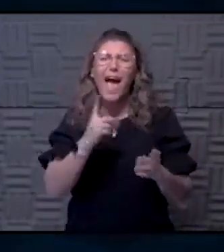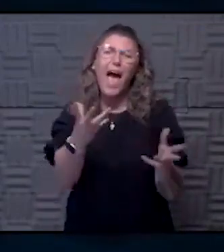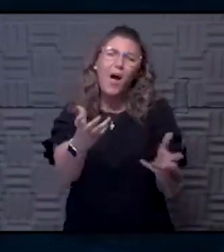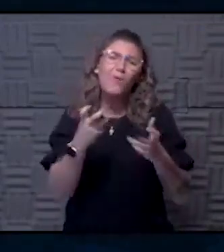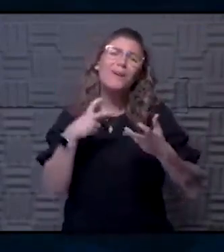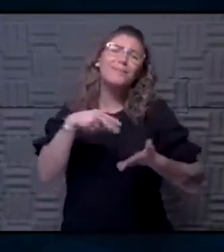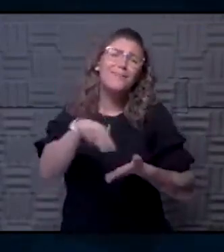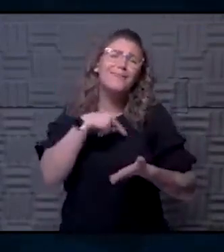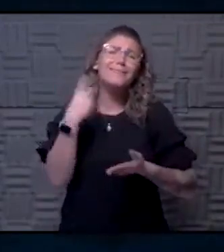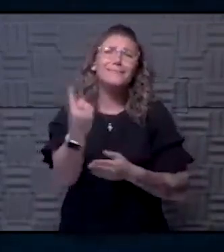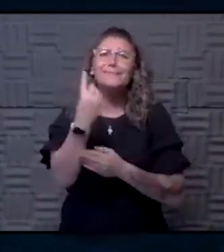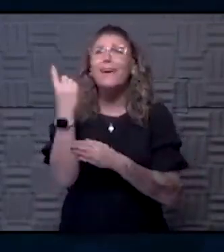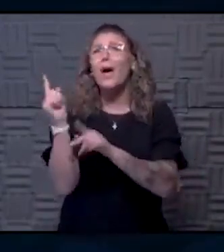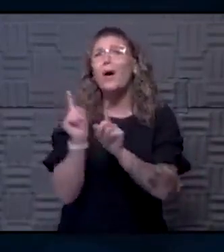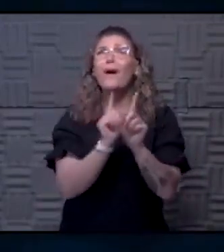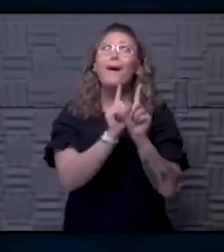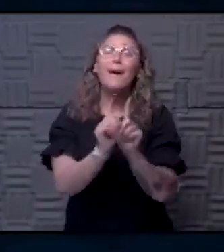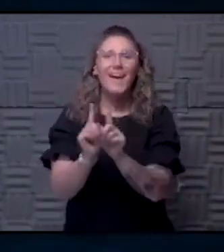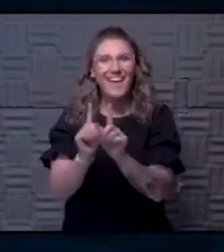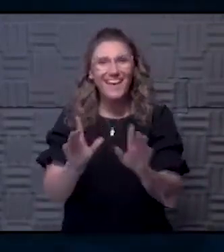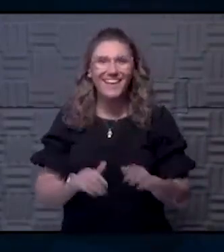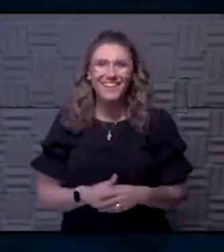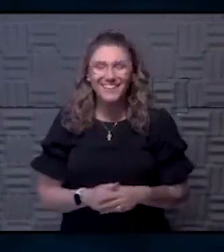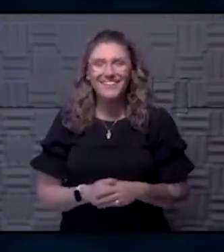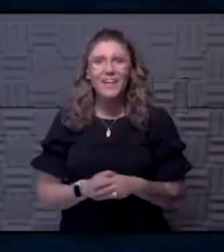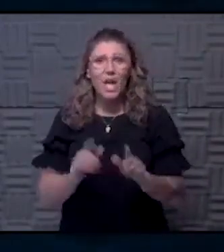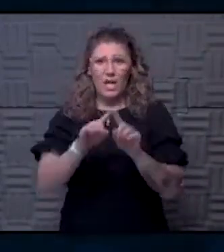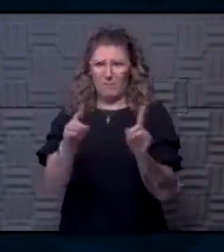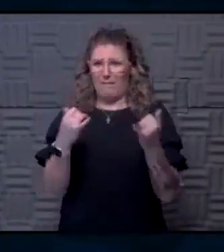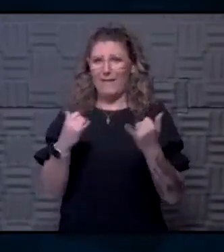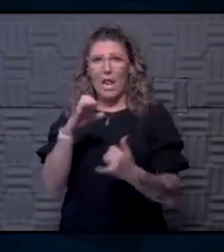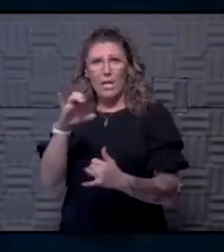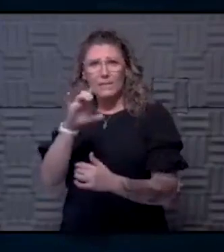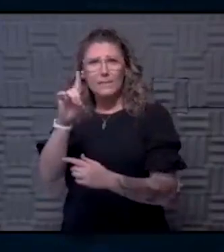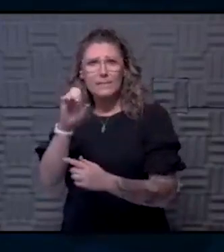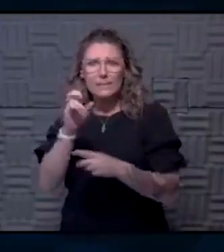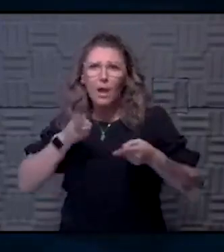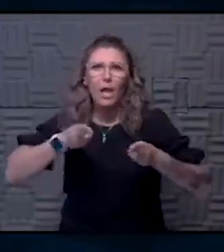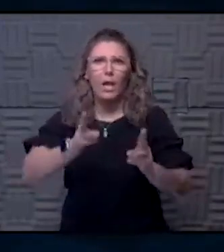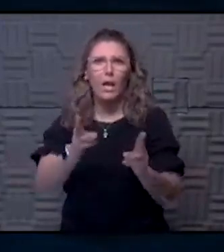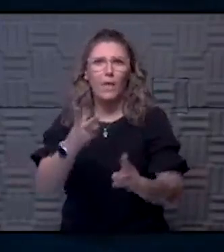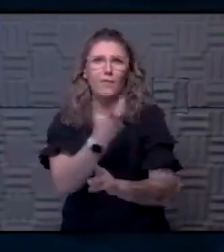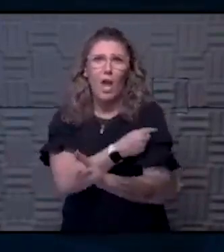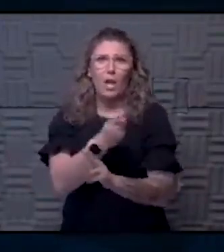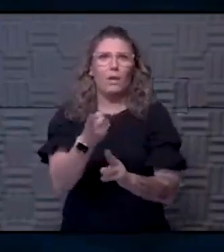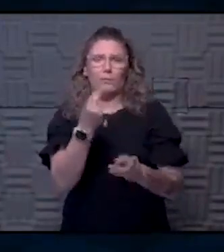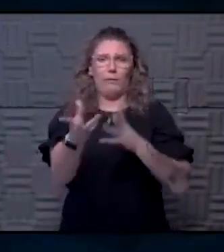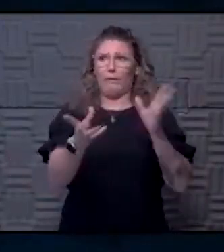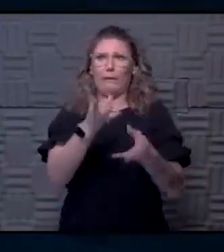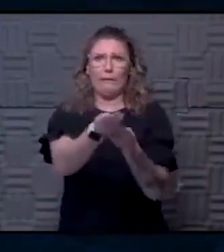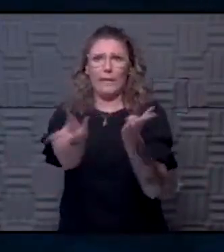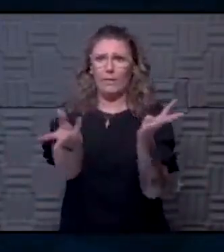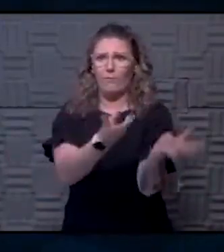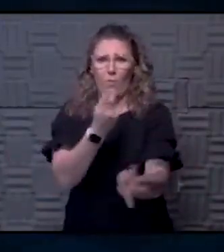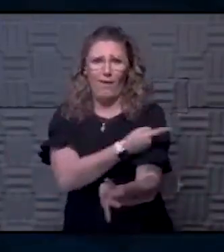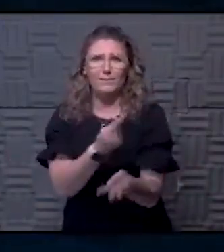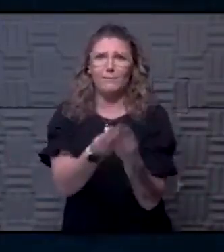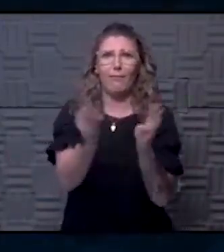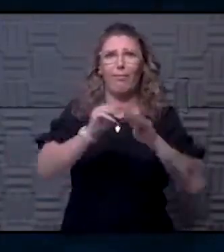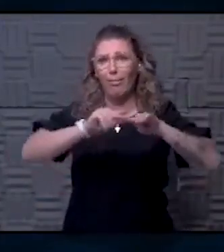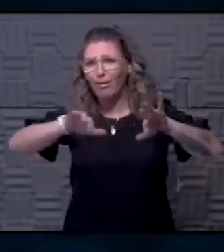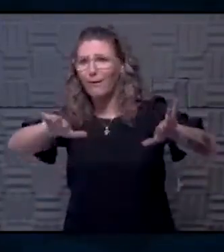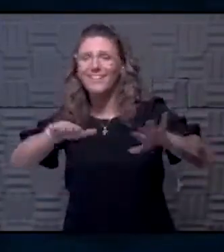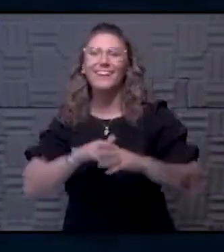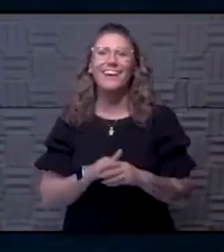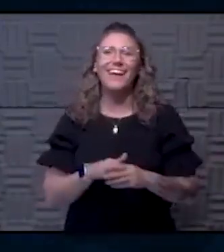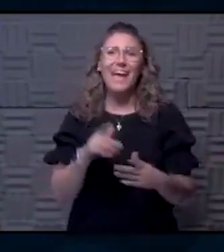wanna dance with somebody. but now the CDC is rushing the vaccine. They're like, Give it away, give it away, give it away now.